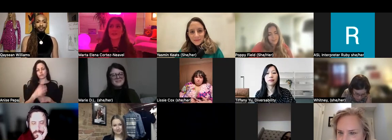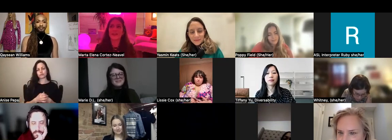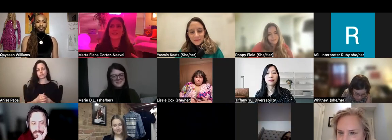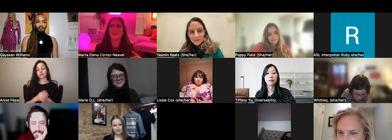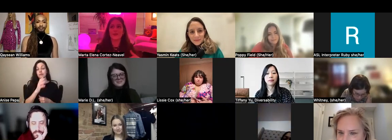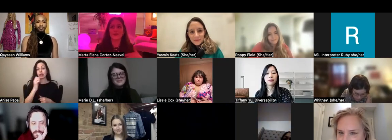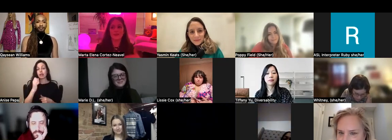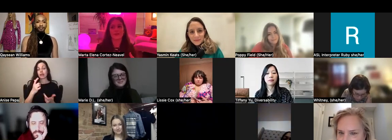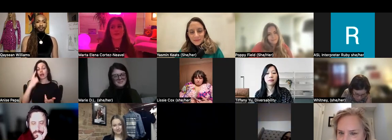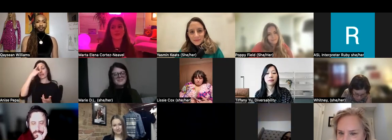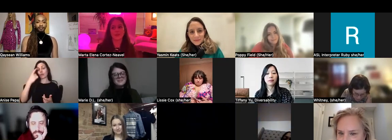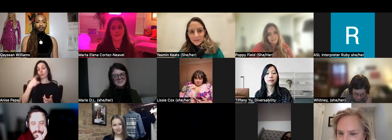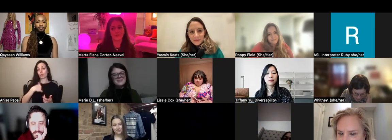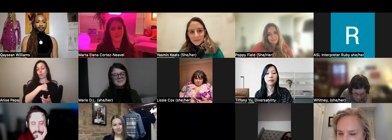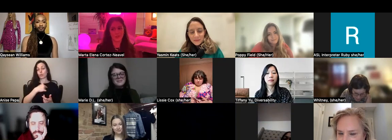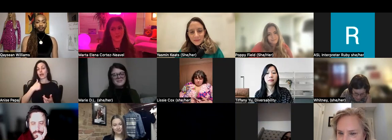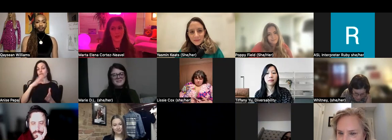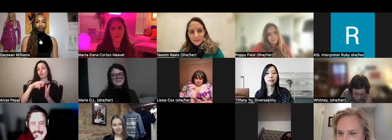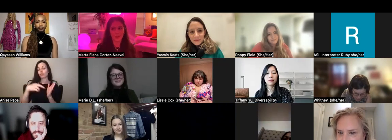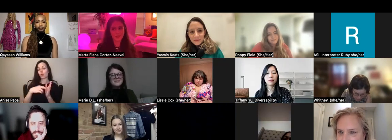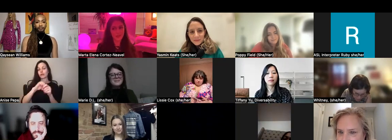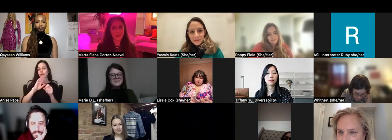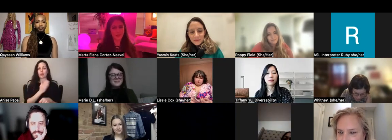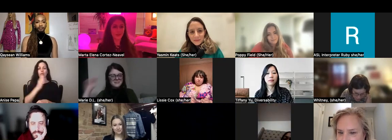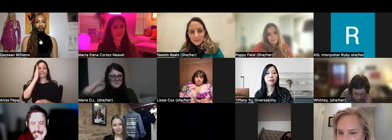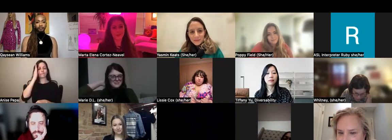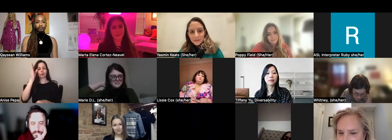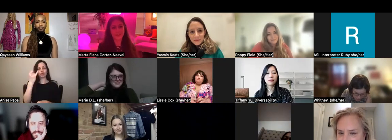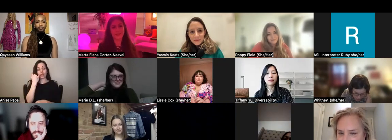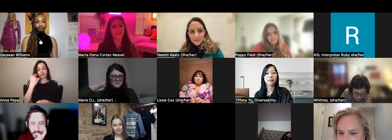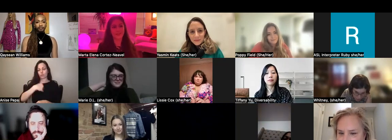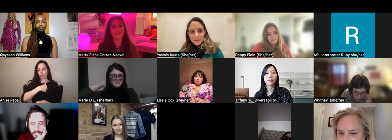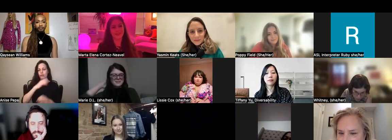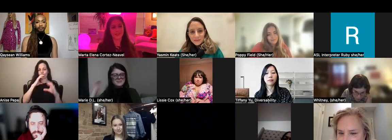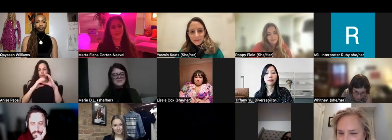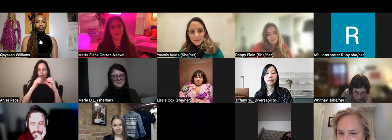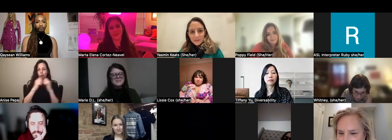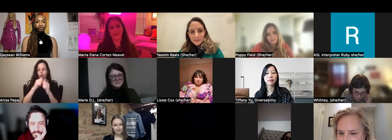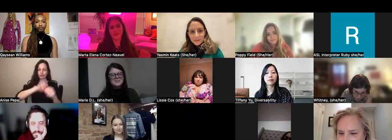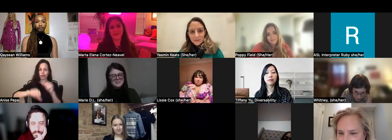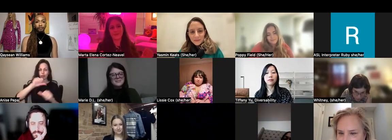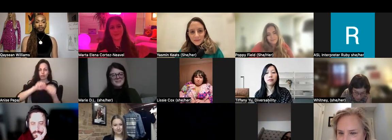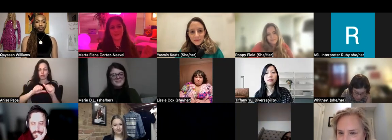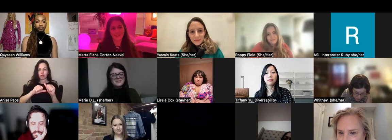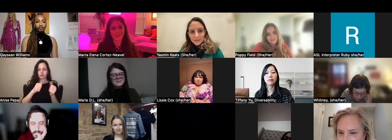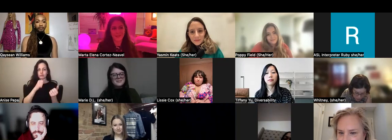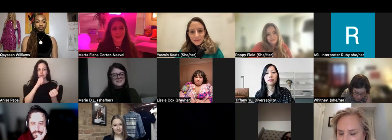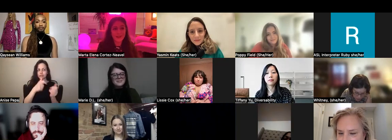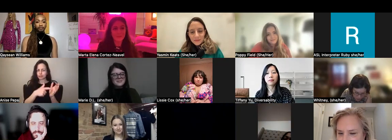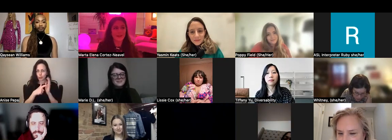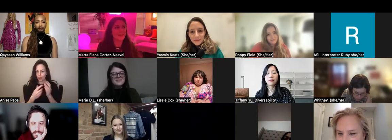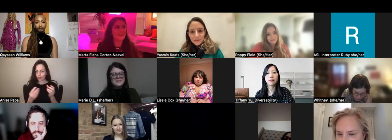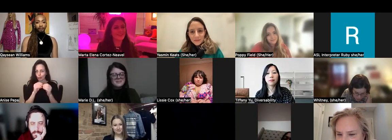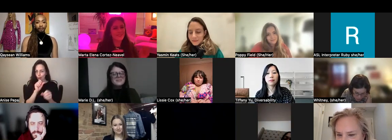we're realizing that we can play a role in our own futures by just communicating with each other. Like it doesn't even require more work than